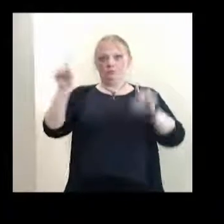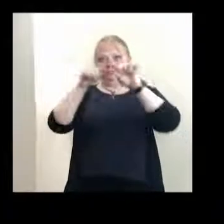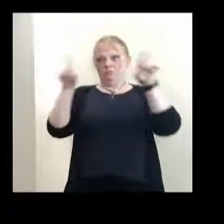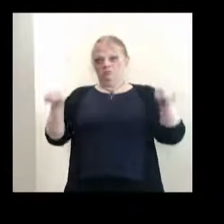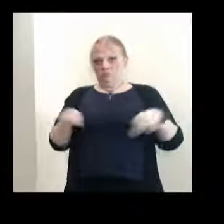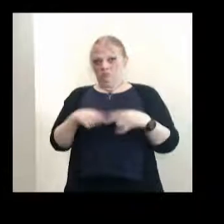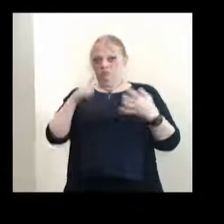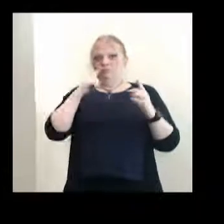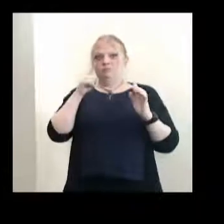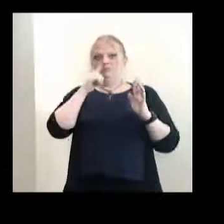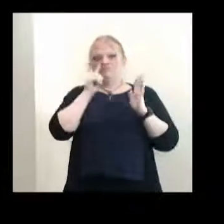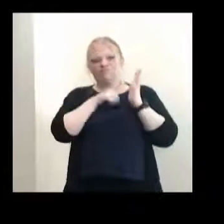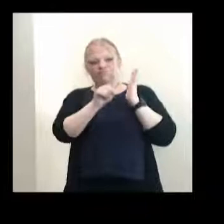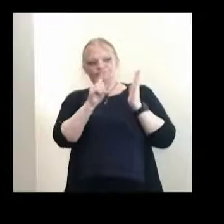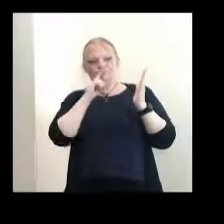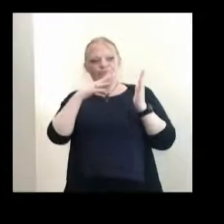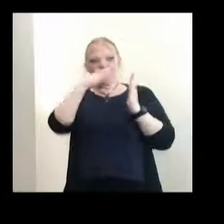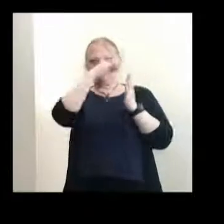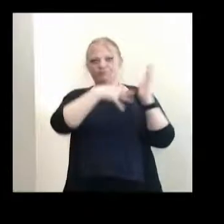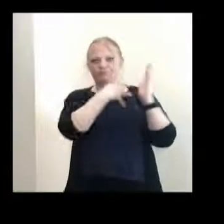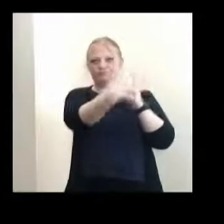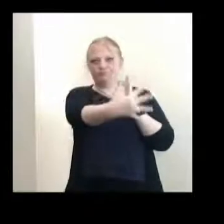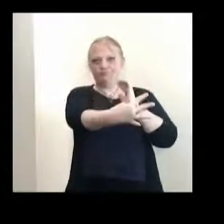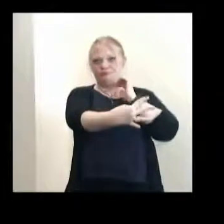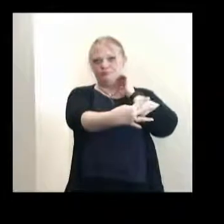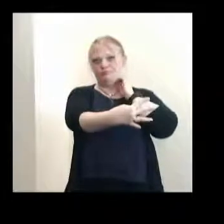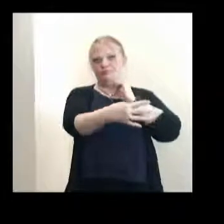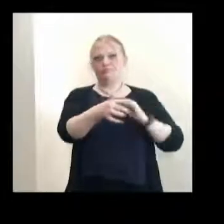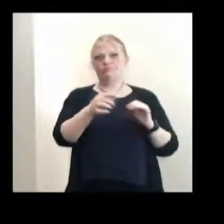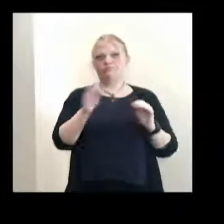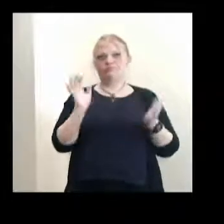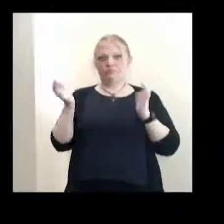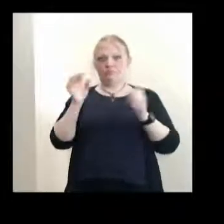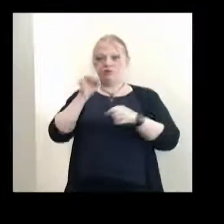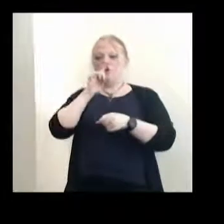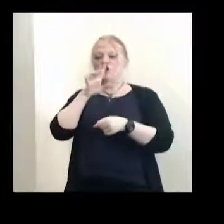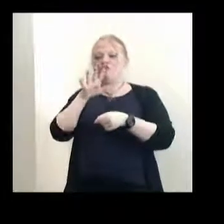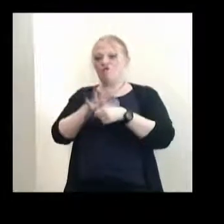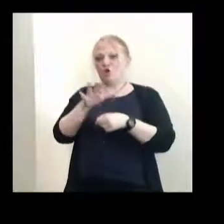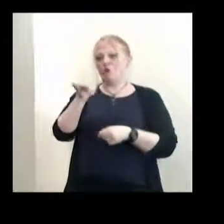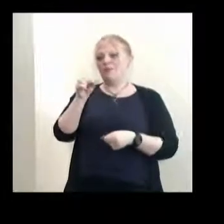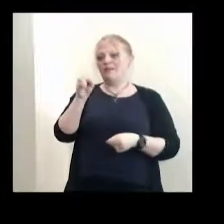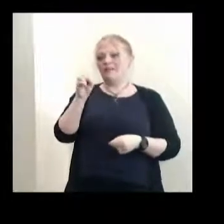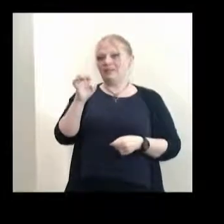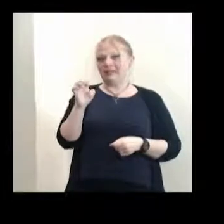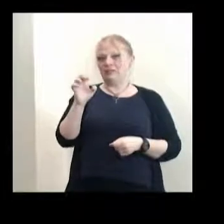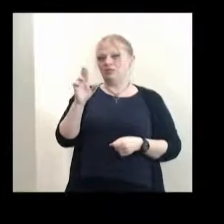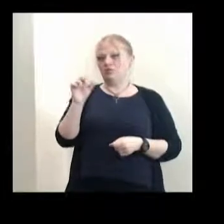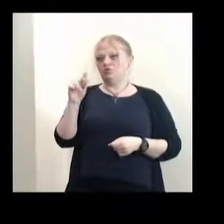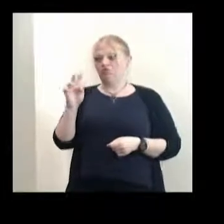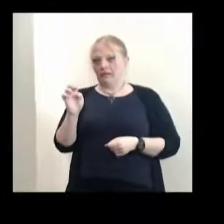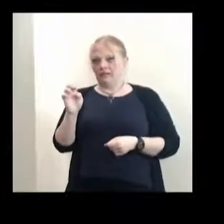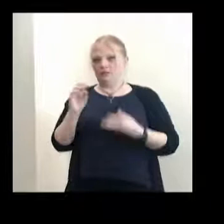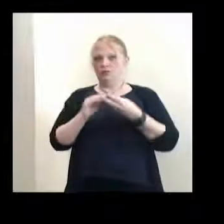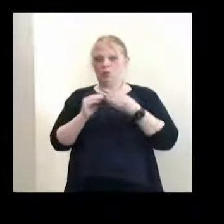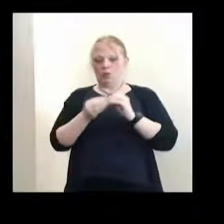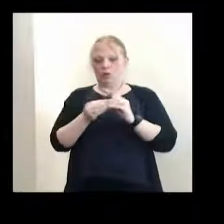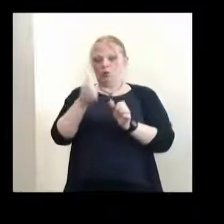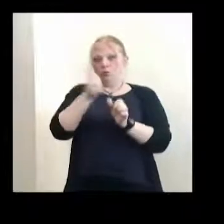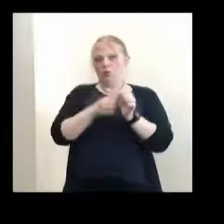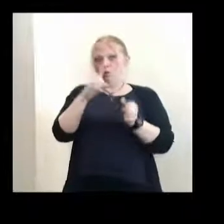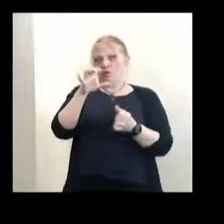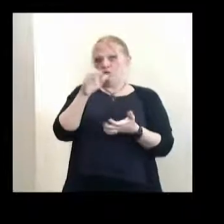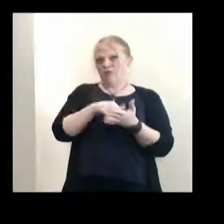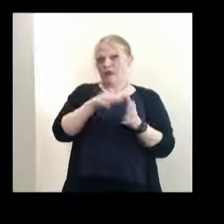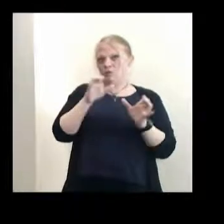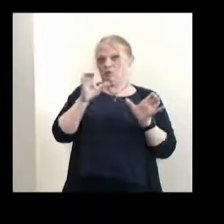at a table comparing the confirmed case rates, so the number of cases per 100,000 population over